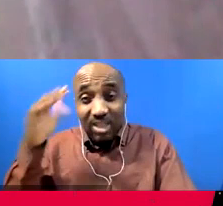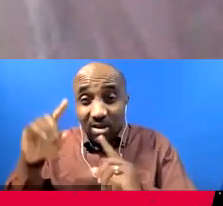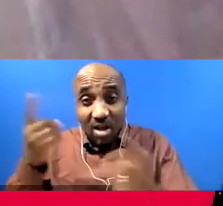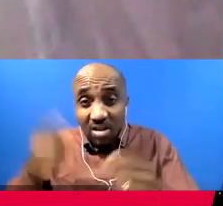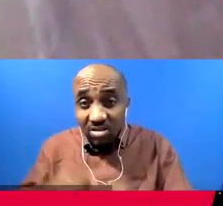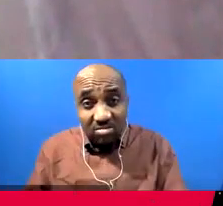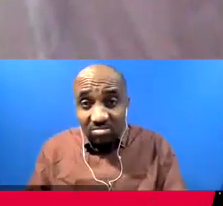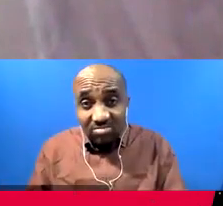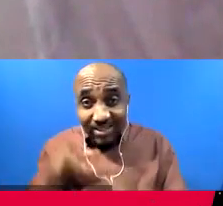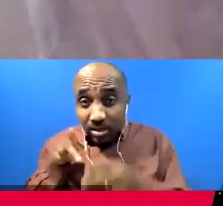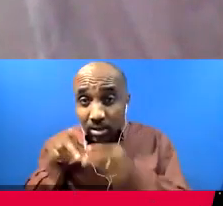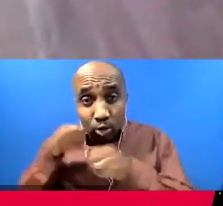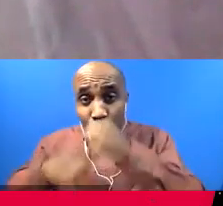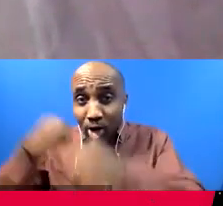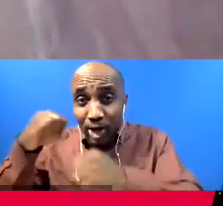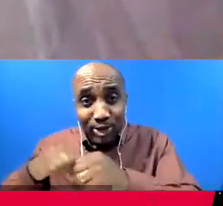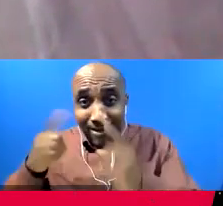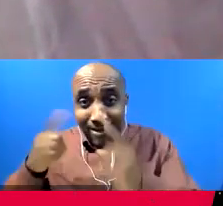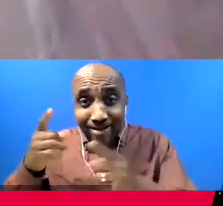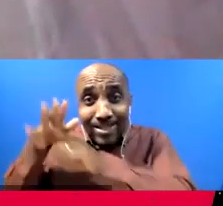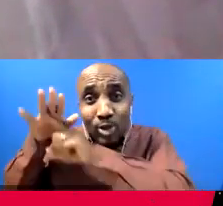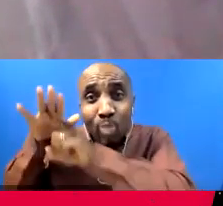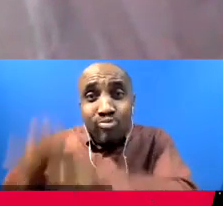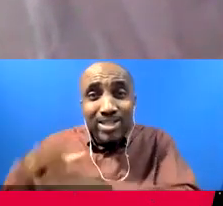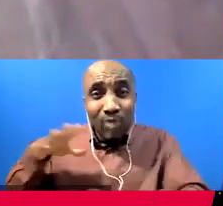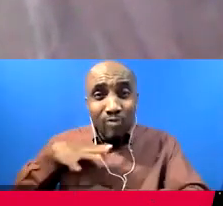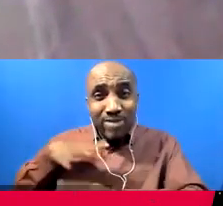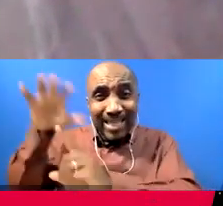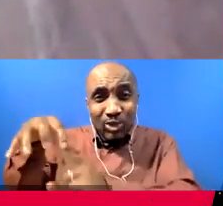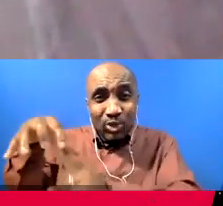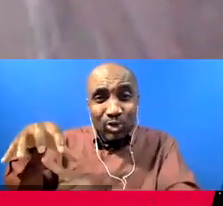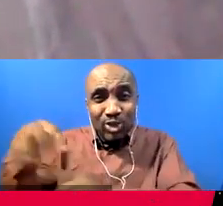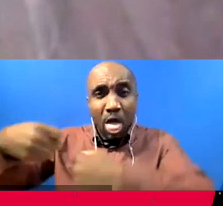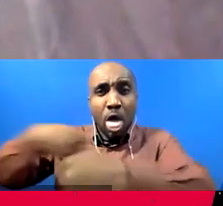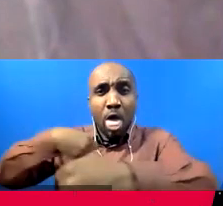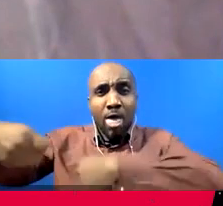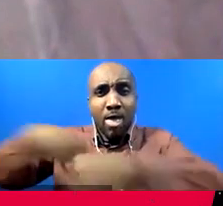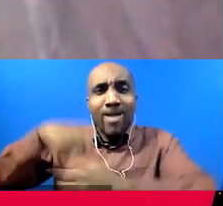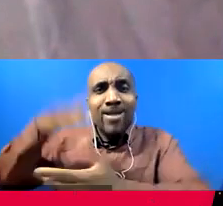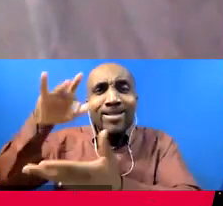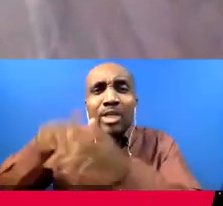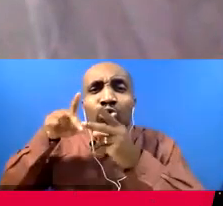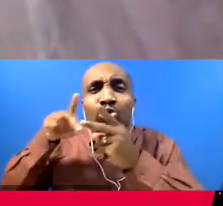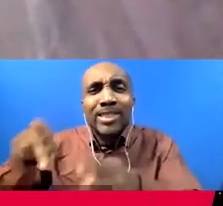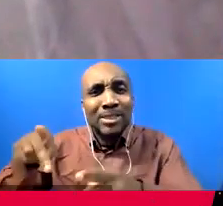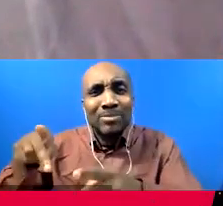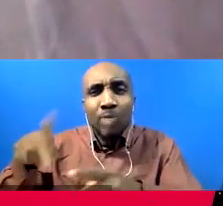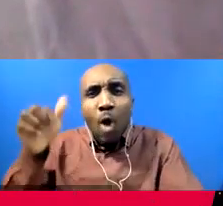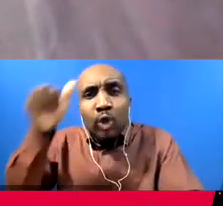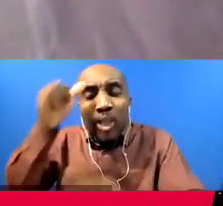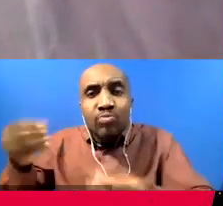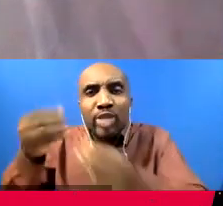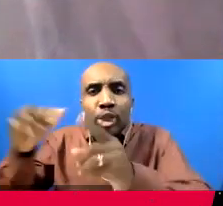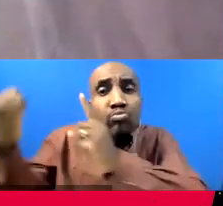so, not least because they are inherently oppressive institutions that seek to kind of